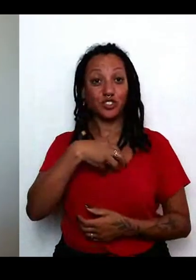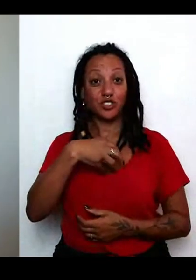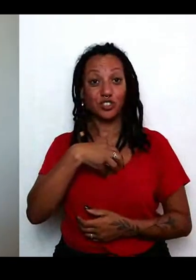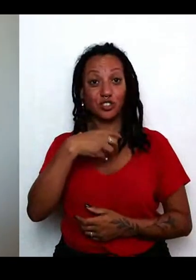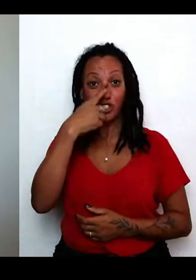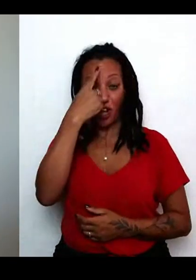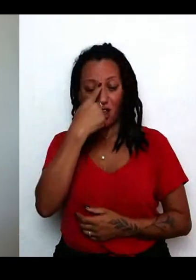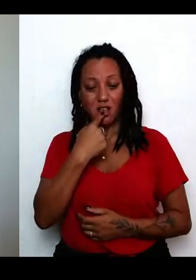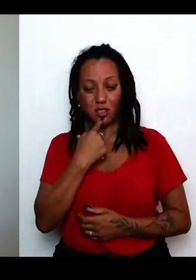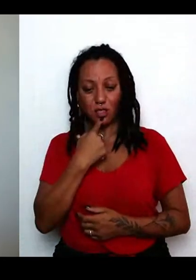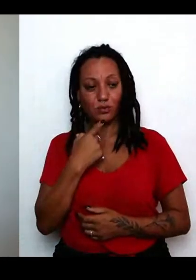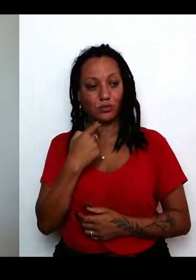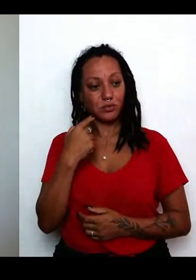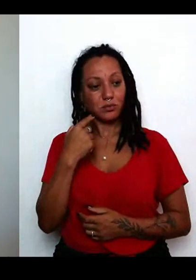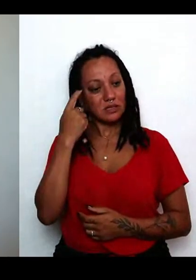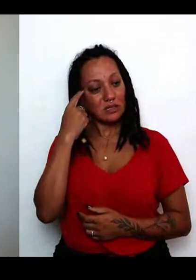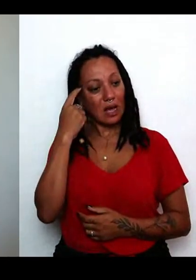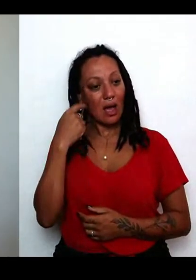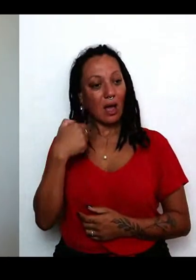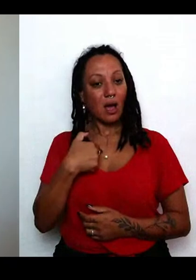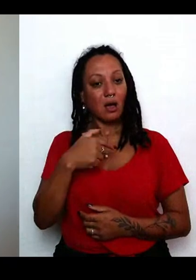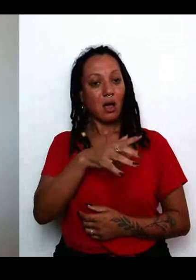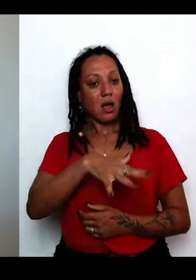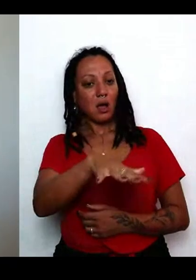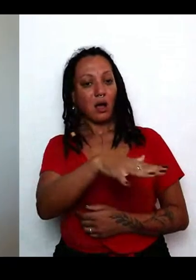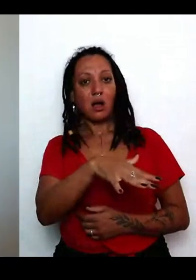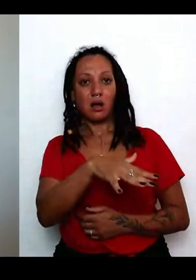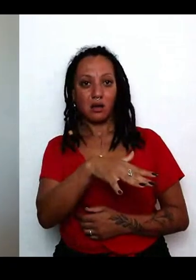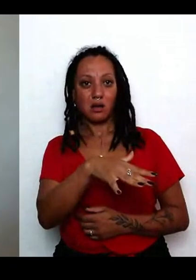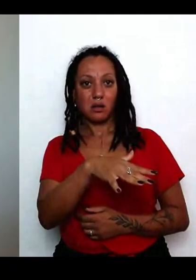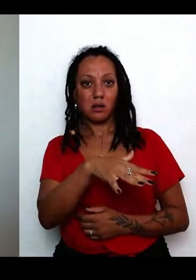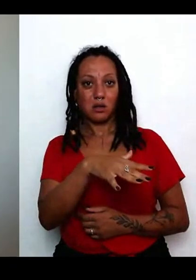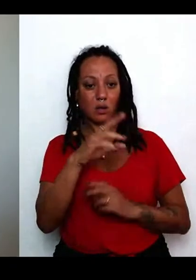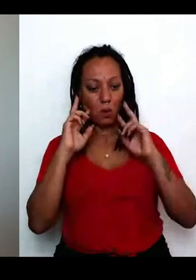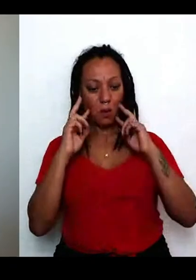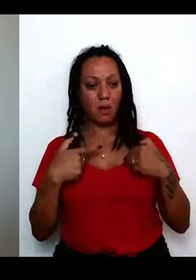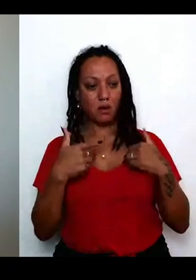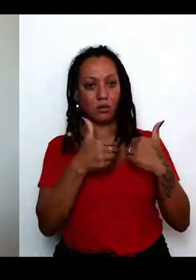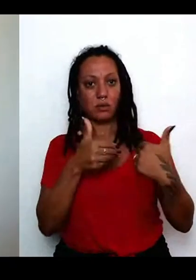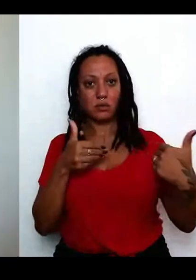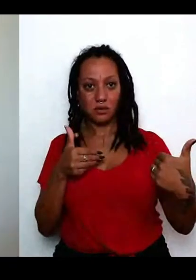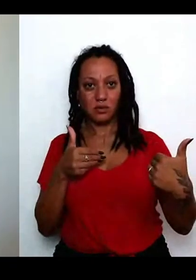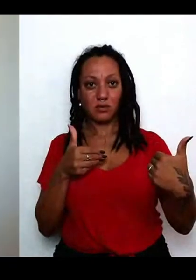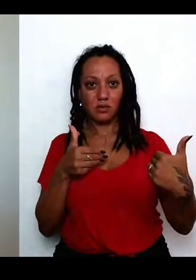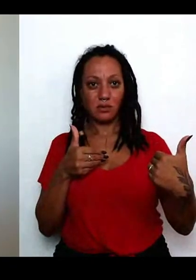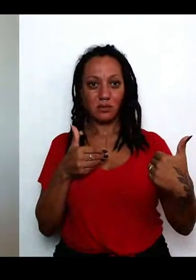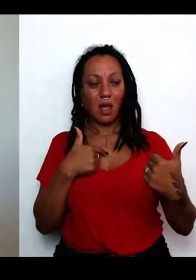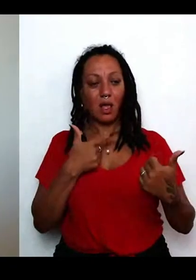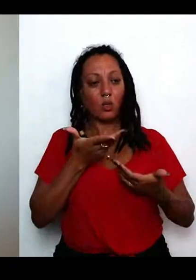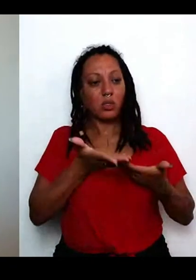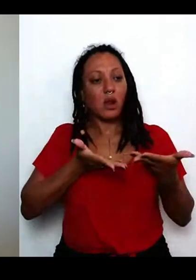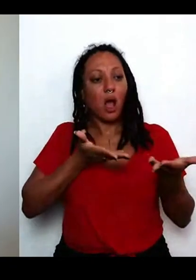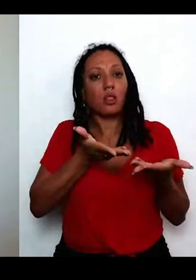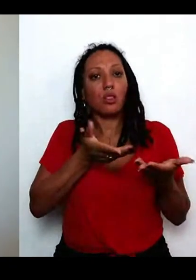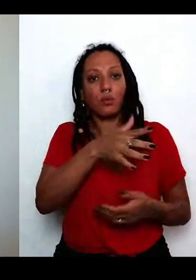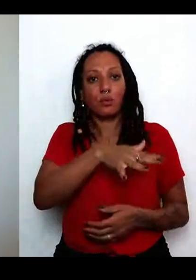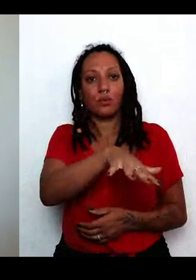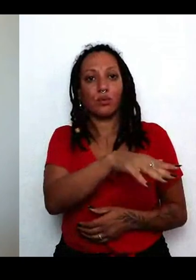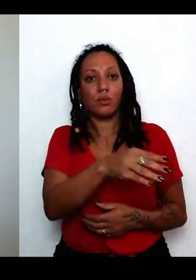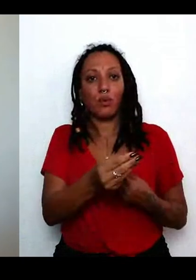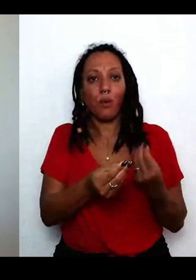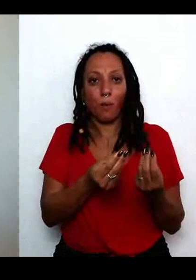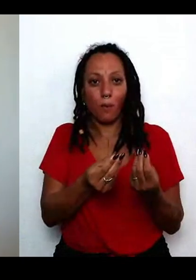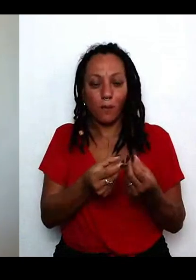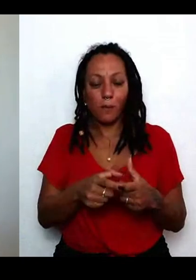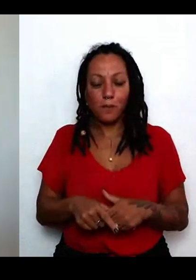we need um we need everybody we need activism we need um we need agriculture we need all forms of knowledge